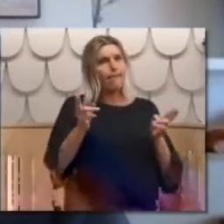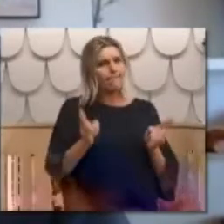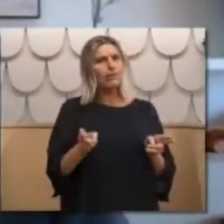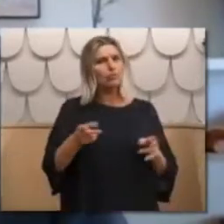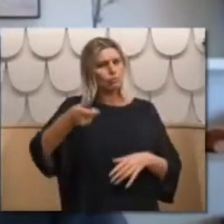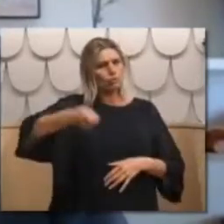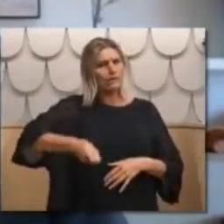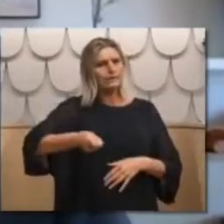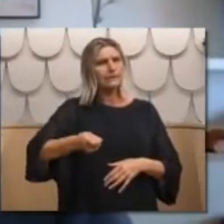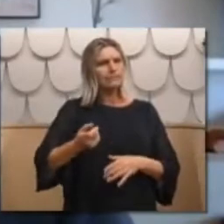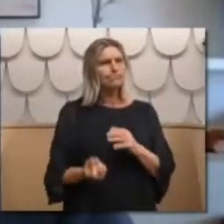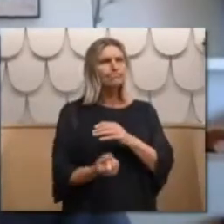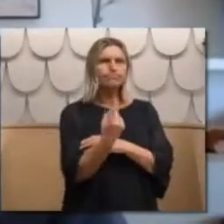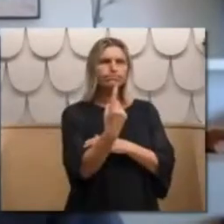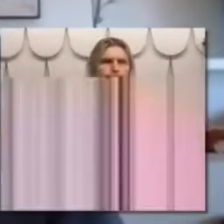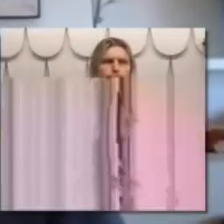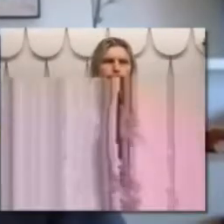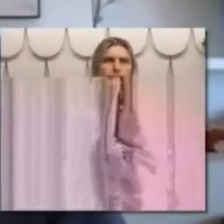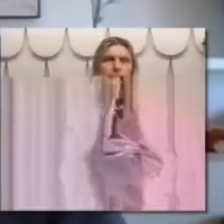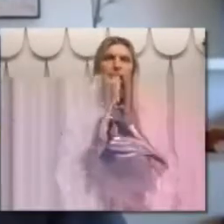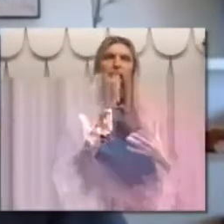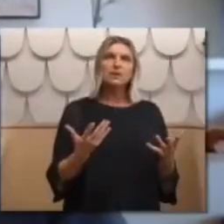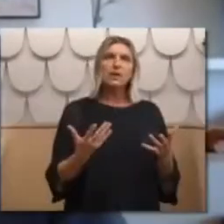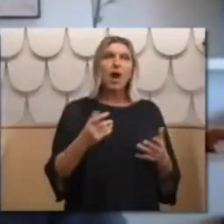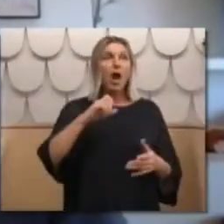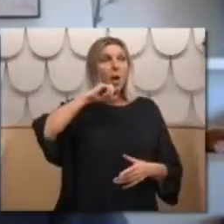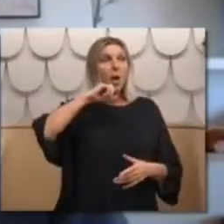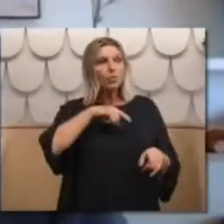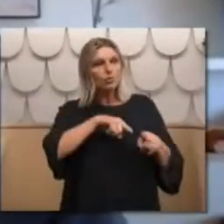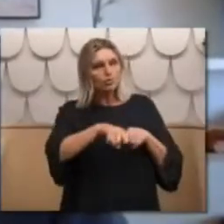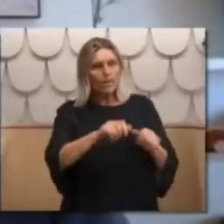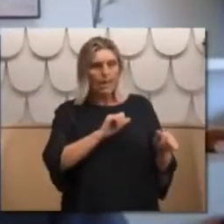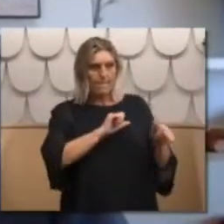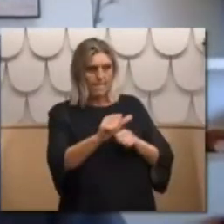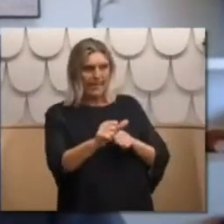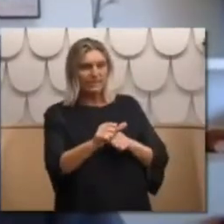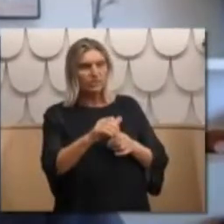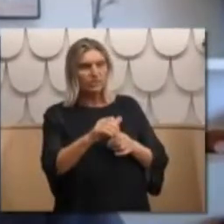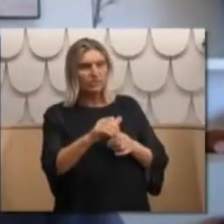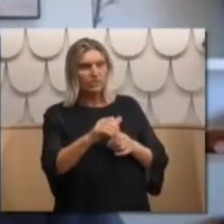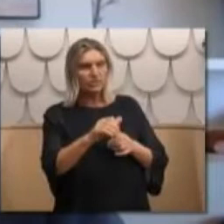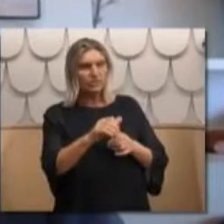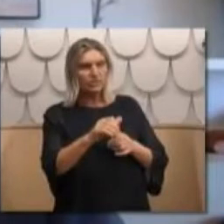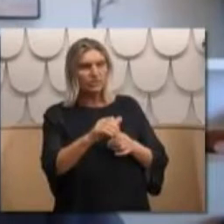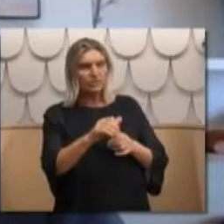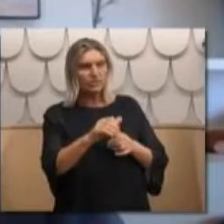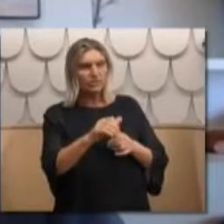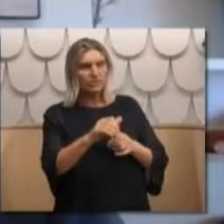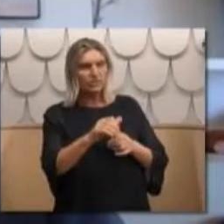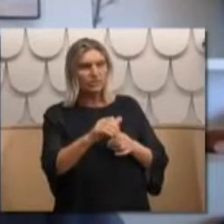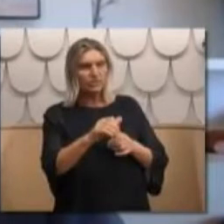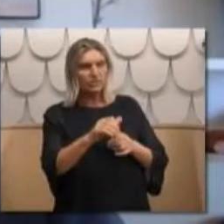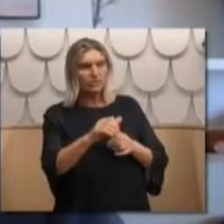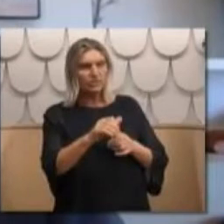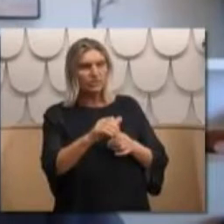extent, and to the extent that I can, I will endeavour to assist the commission to do just that. He can't do anything. He